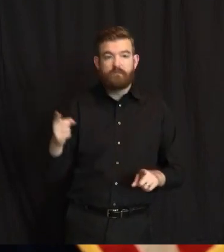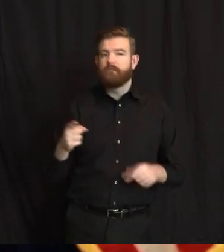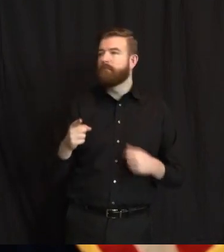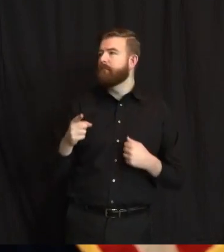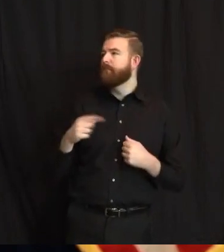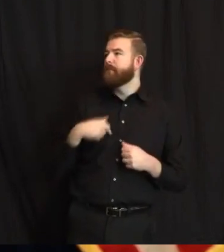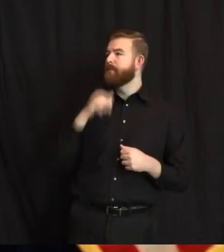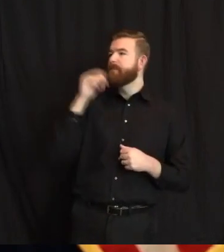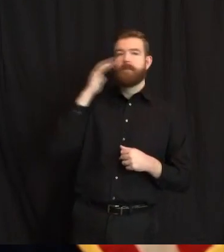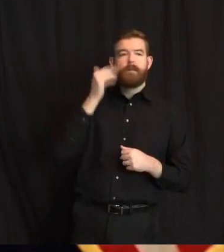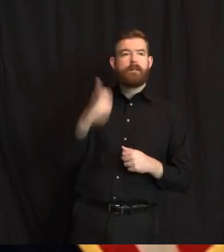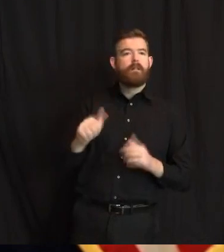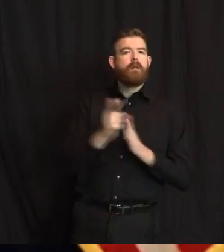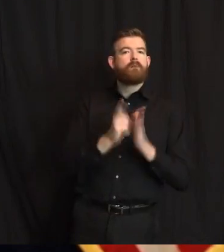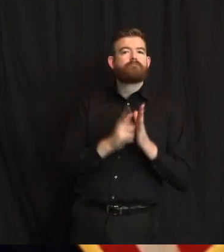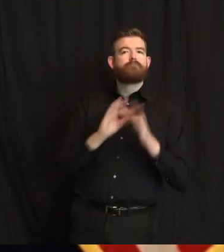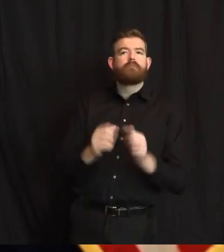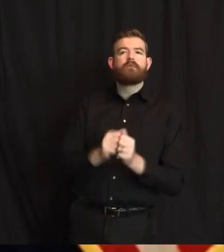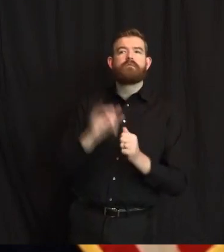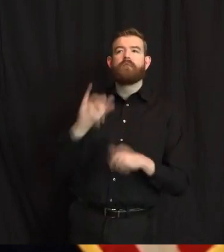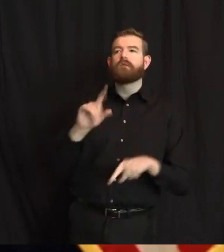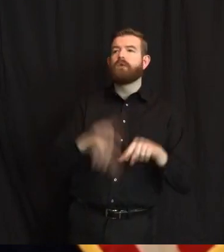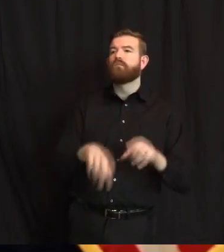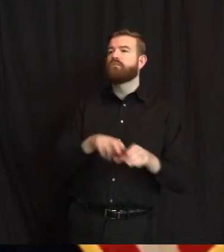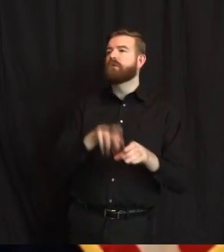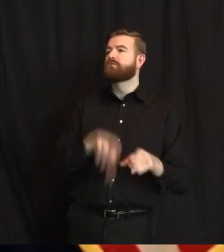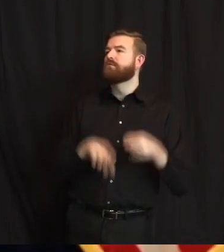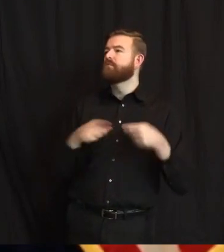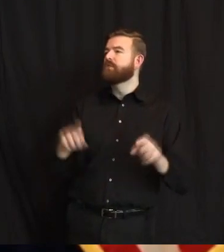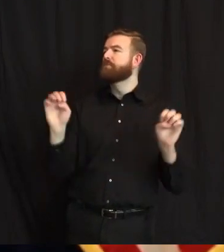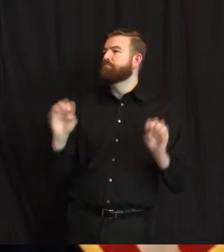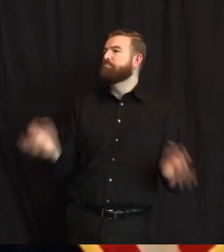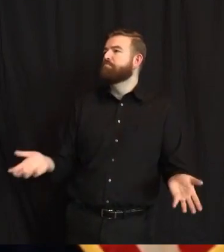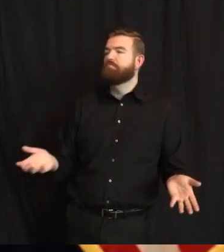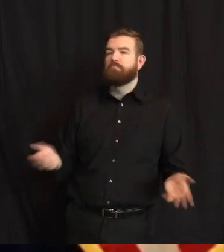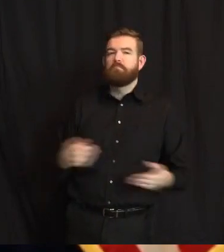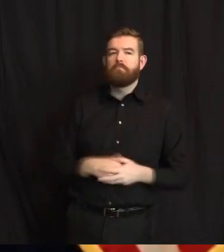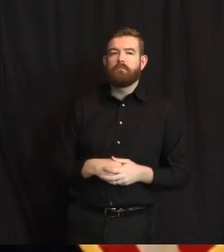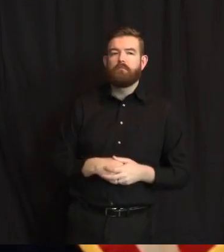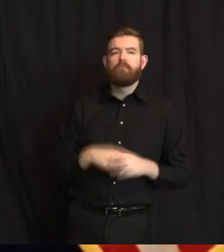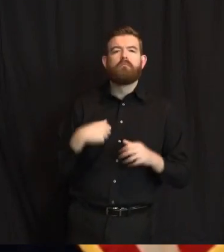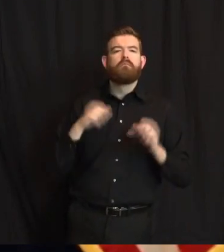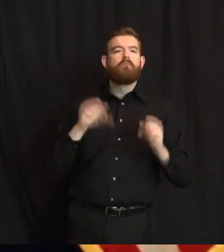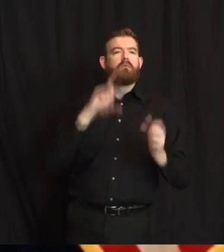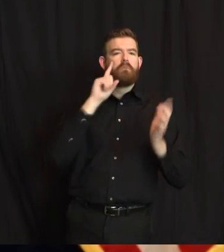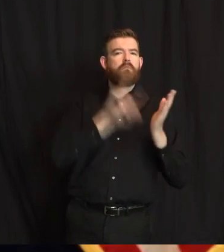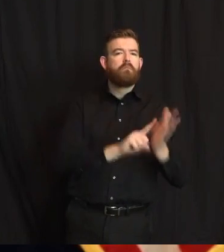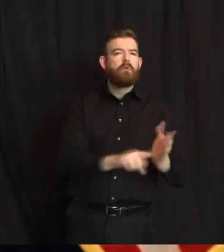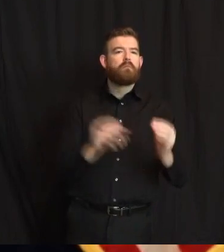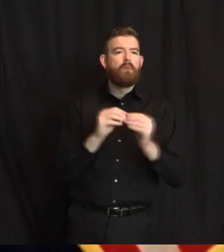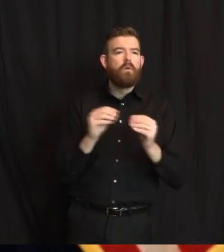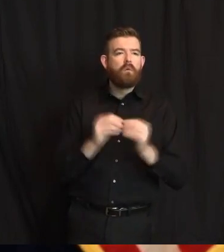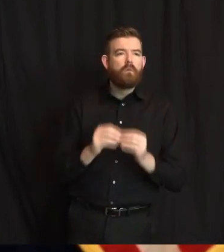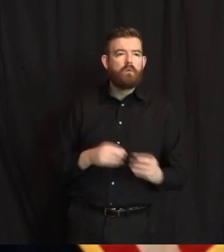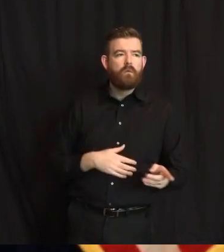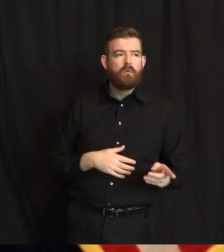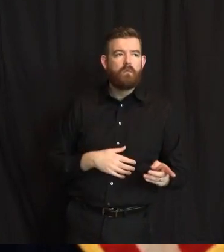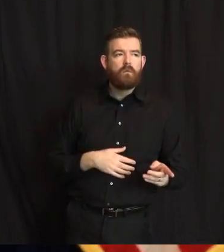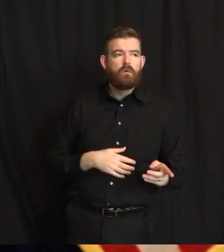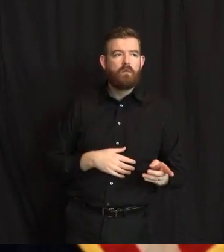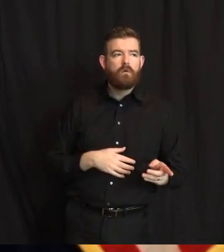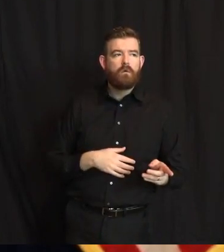specific instances, not for now, but maybe follow up with Mahan, and we could Sure. take a look at the specifics. Sure. Thank you. So in terms of